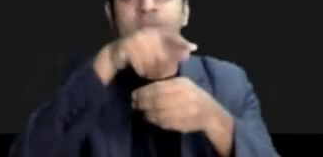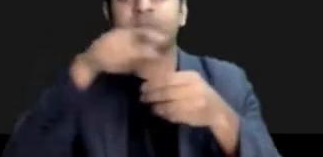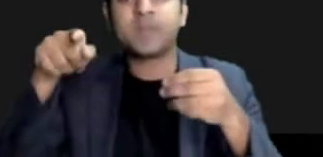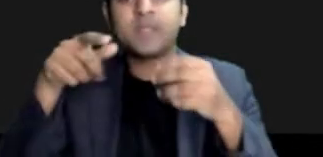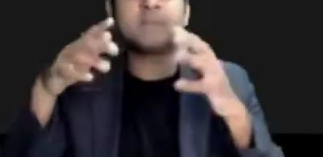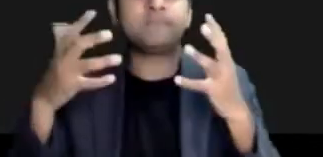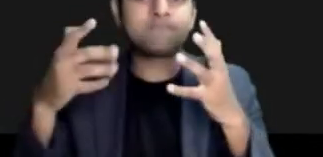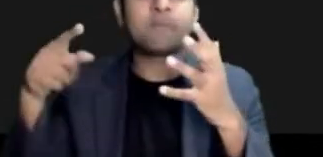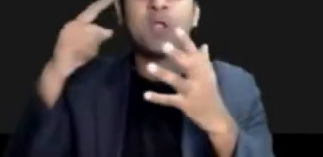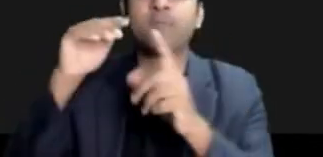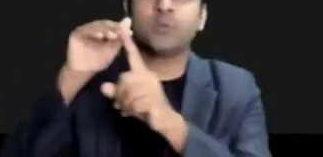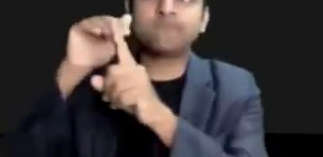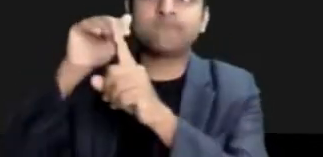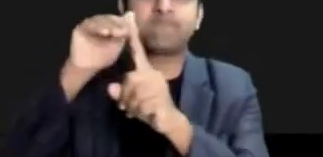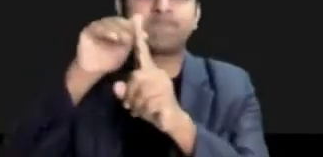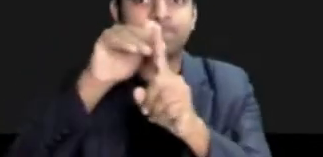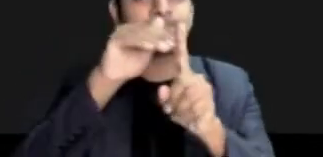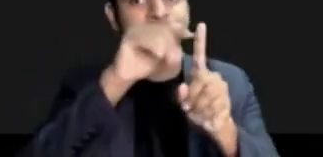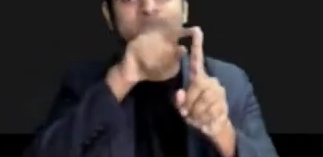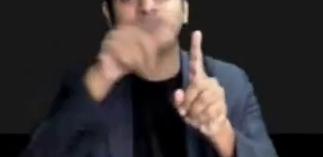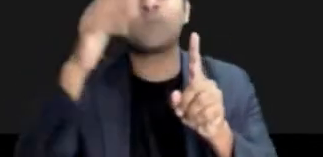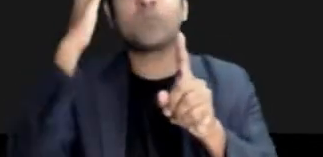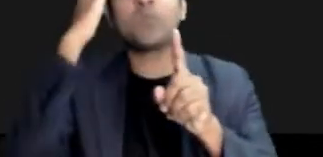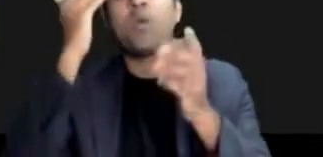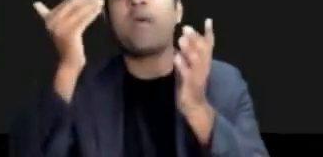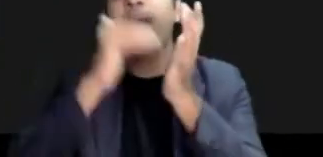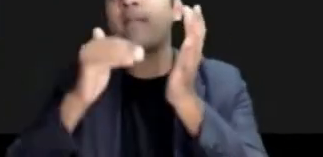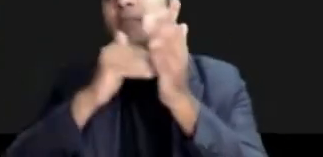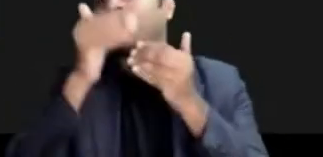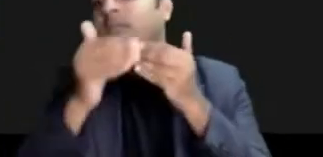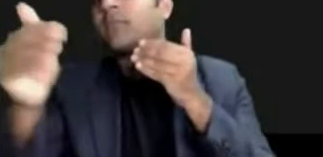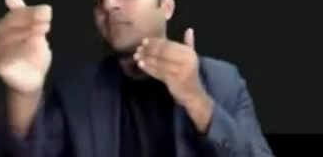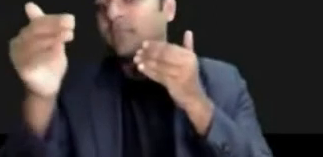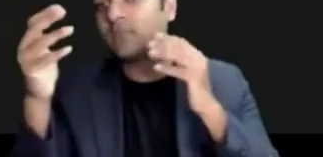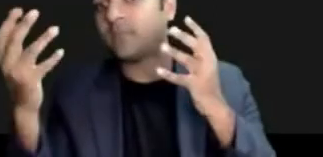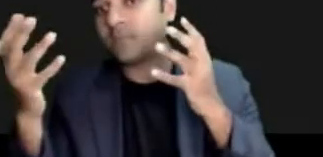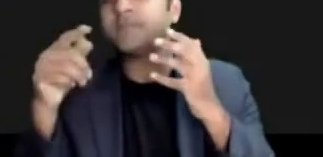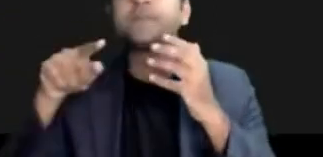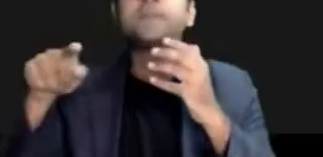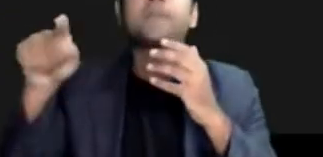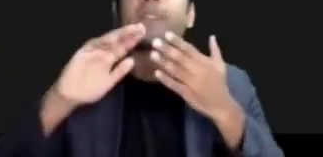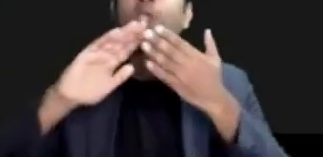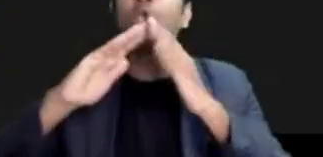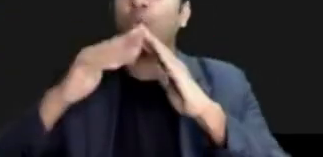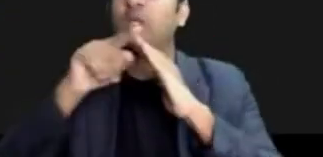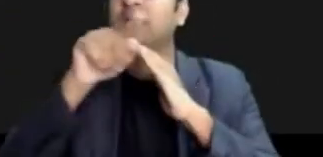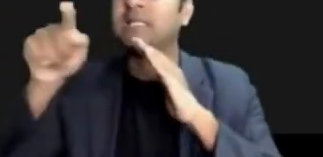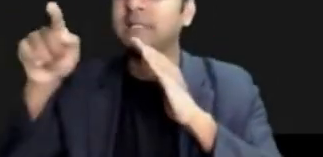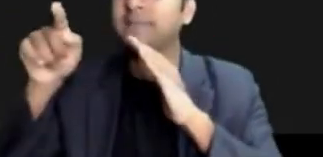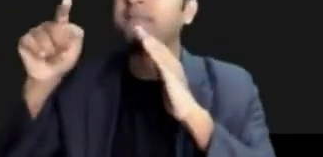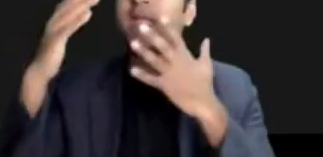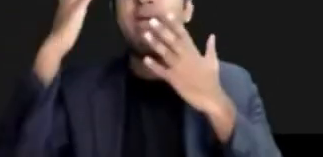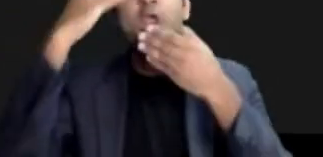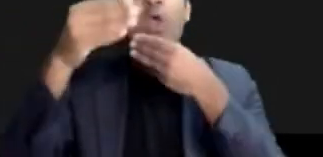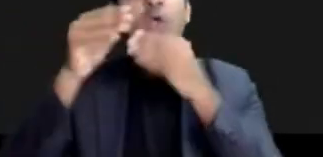communities. Some of them, they are head offices internationally. They've actually been a party to the Sendai Framework for Disaster